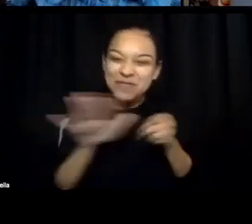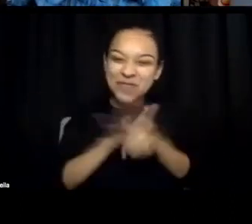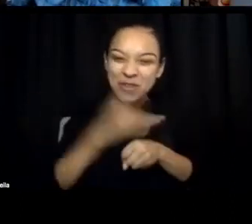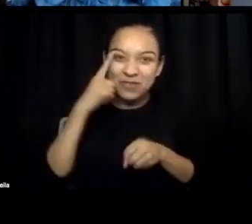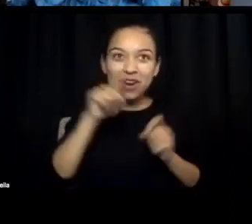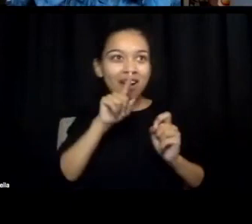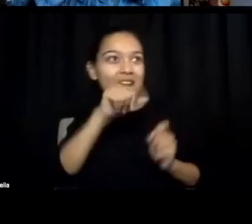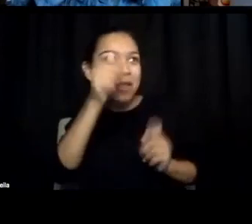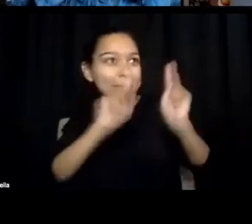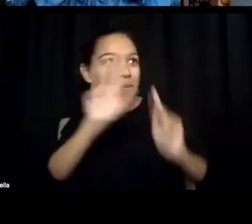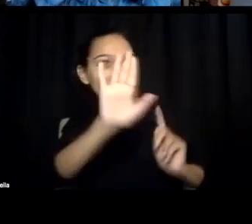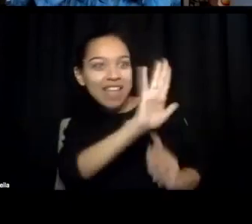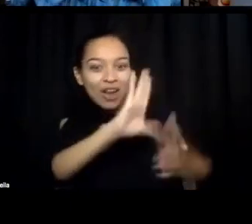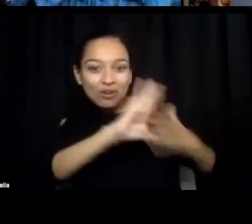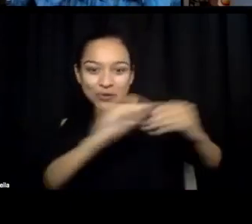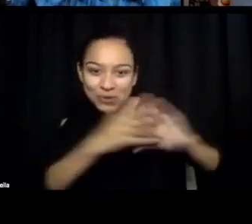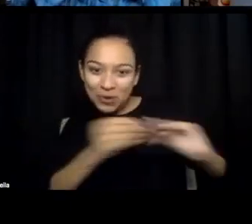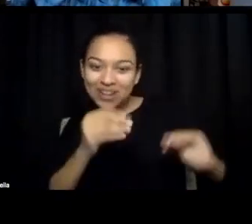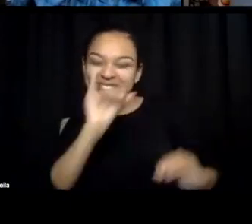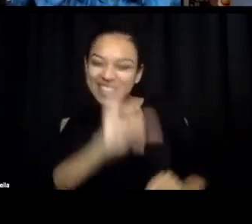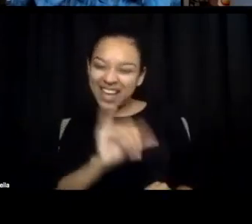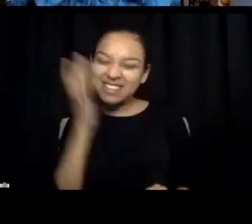Yeah. It's gorgeous.